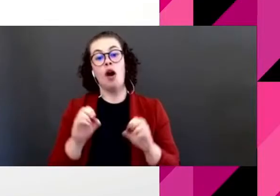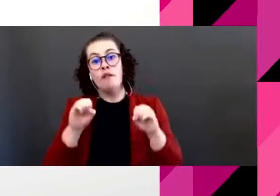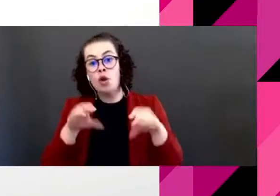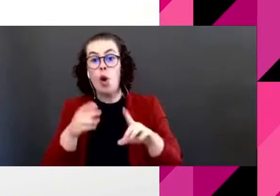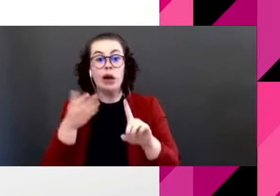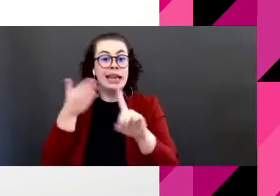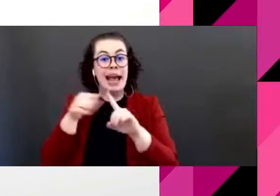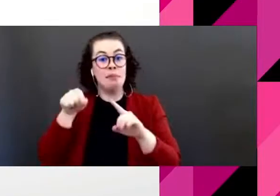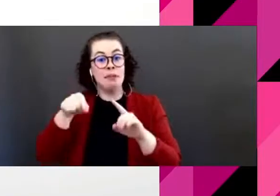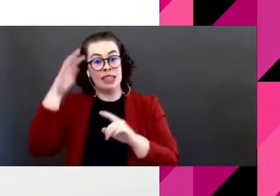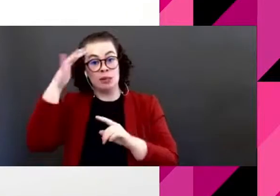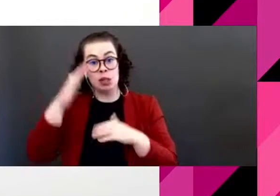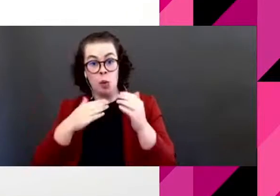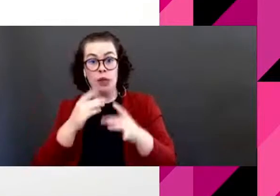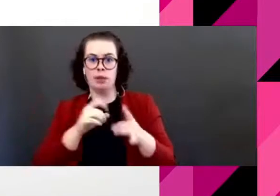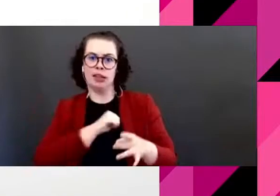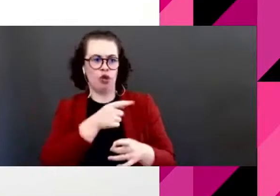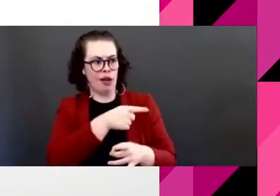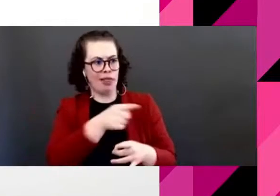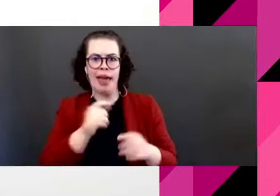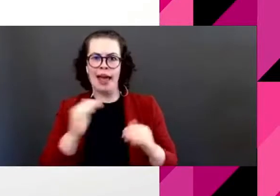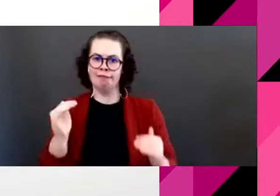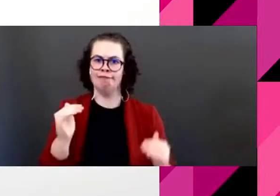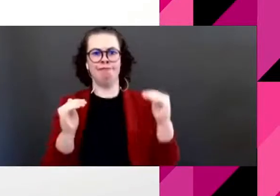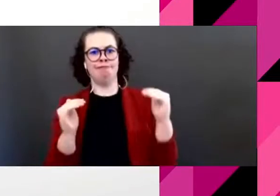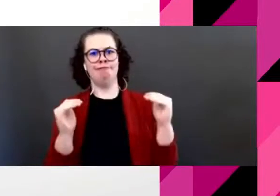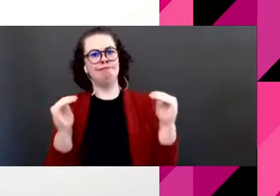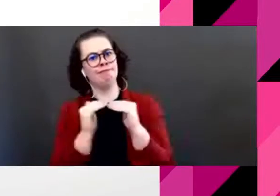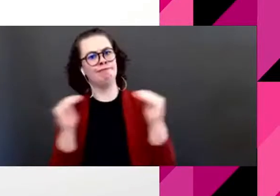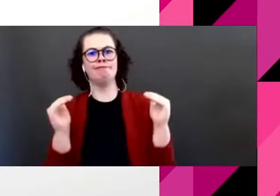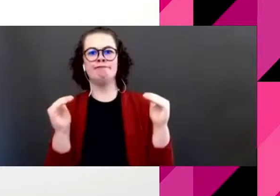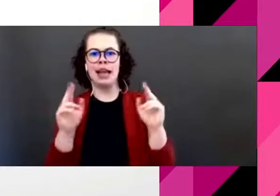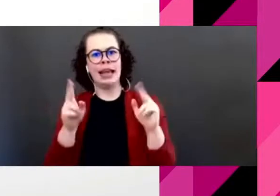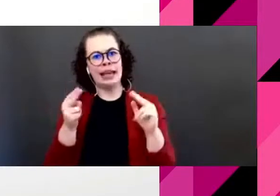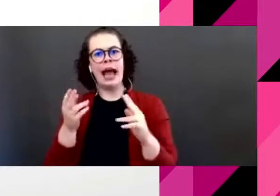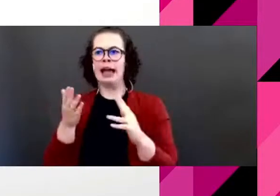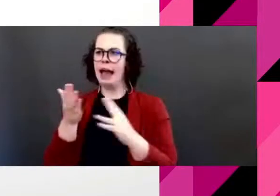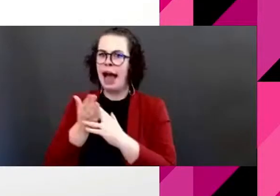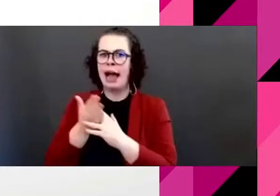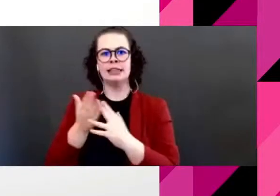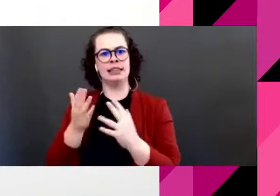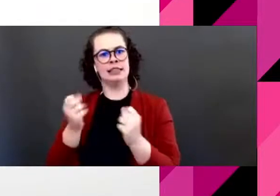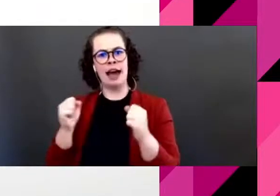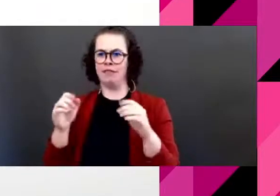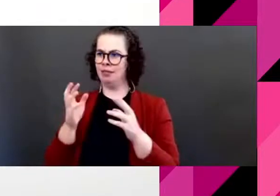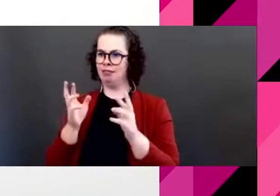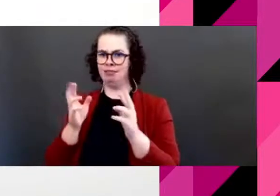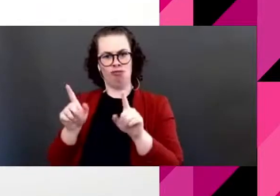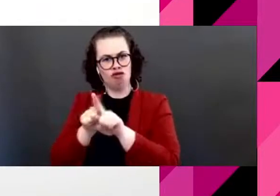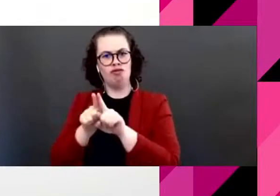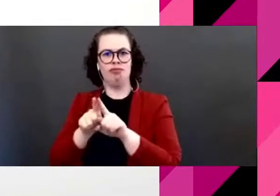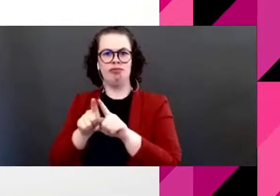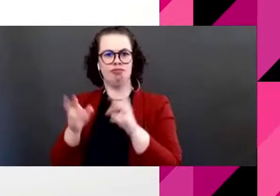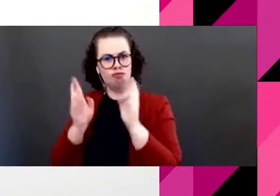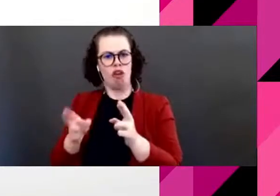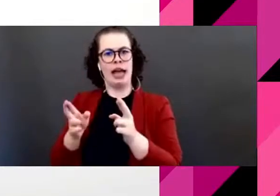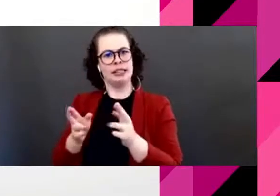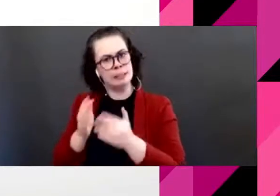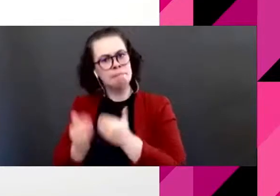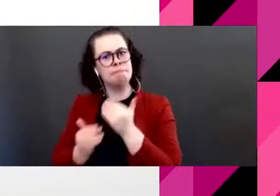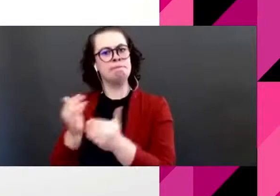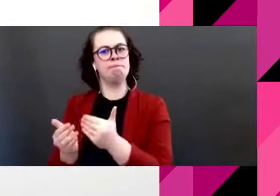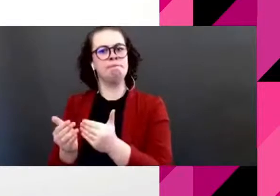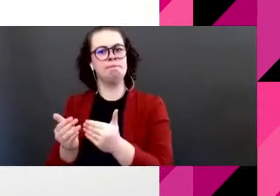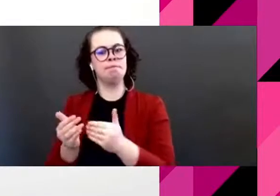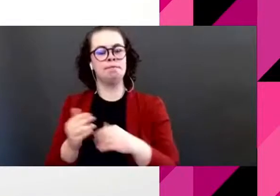and guarantee the effective and equal participation of all persons with disabilities and the procedures. And